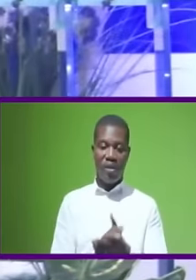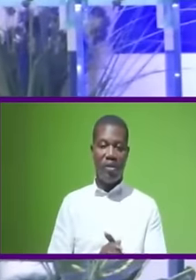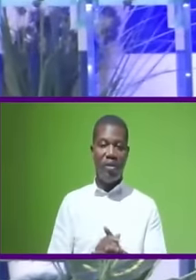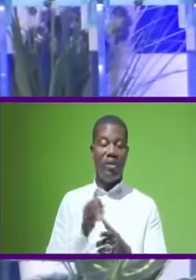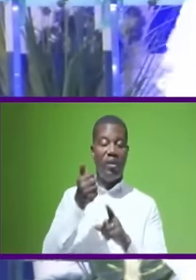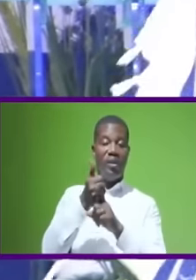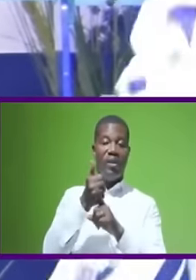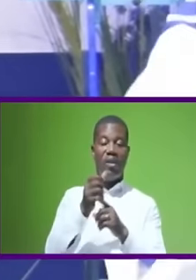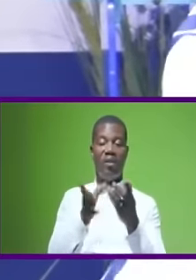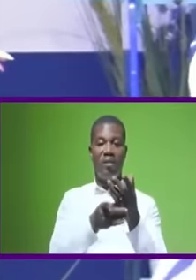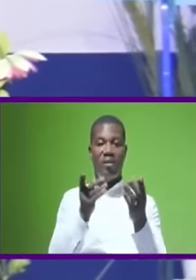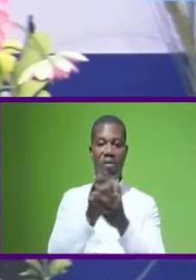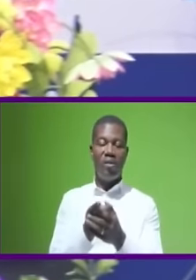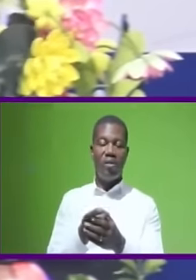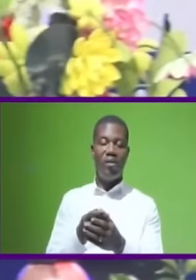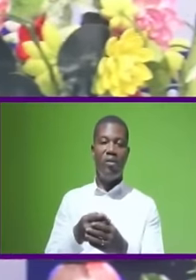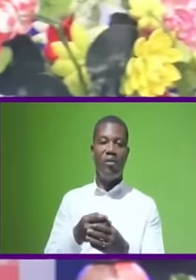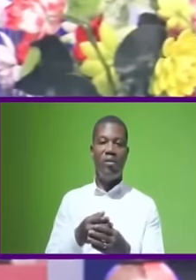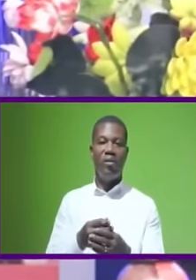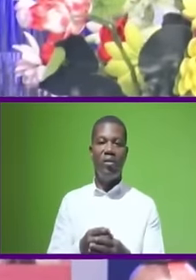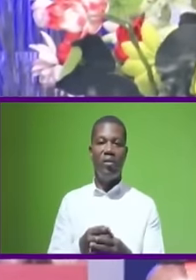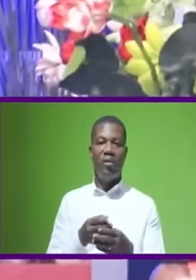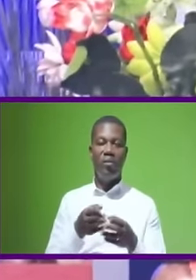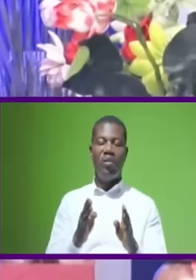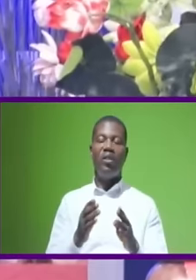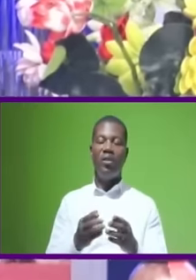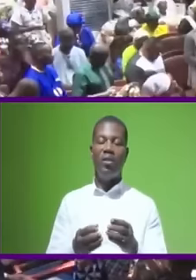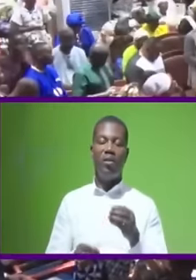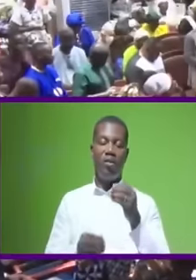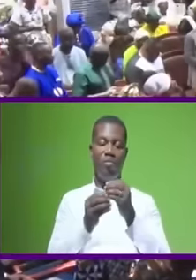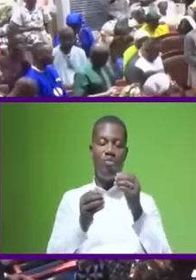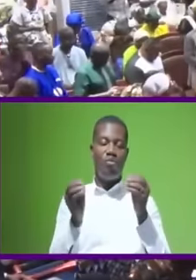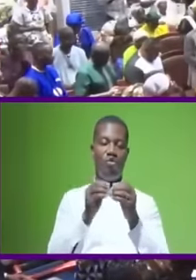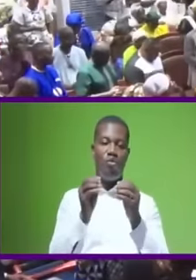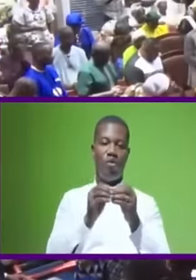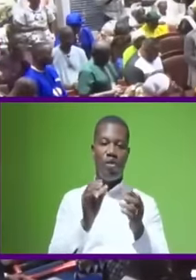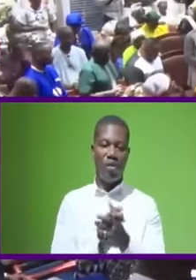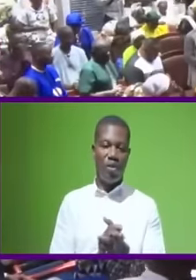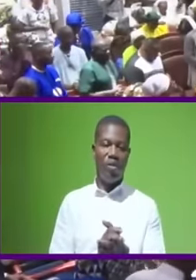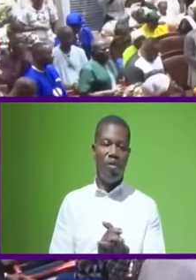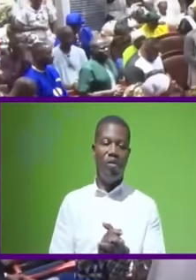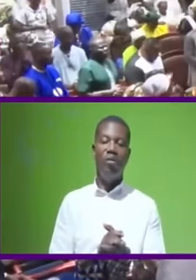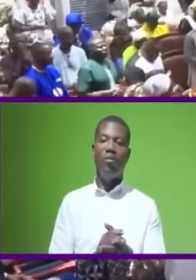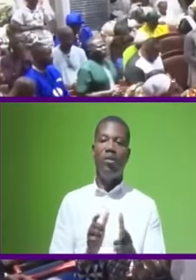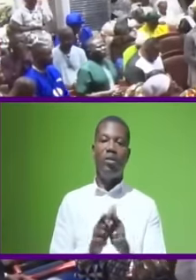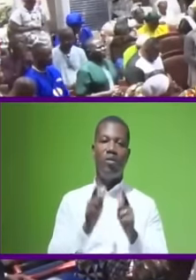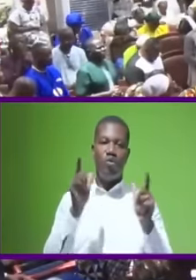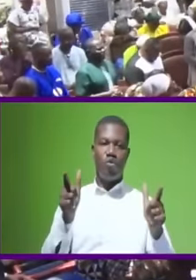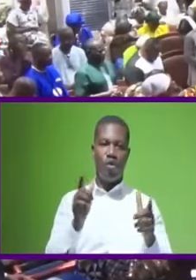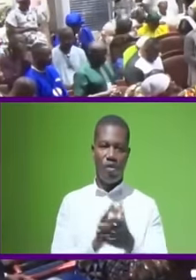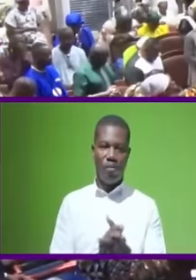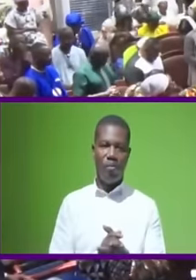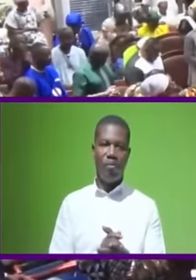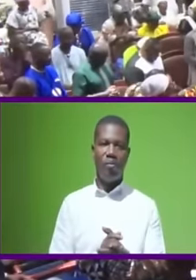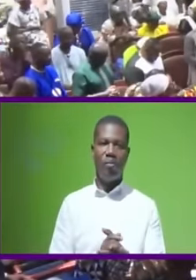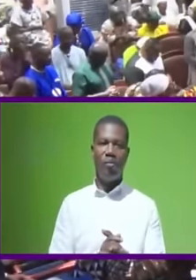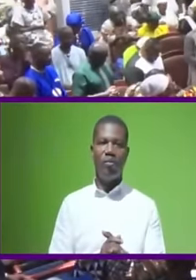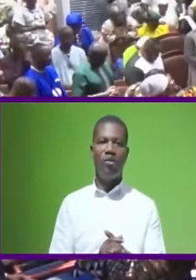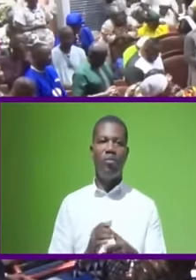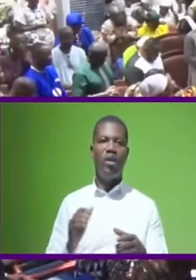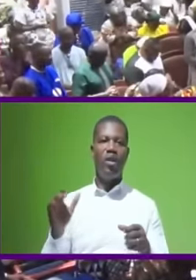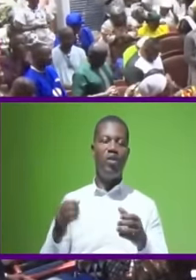yansem. Yan botum. Manin dore. Amen. Manin so. Oh yes. Manin